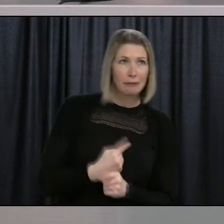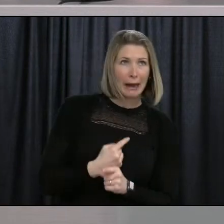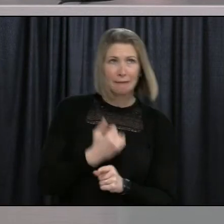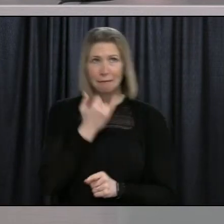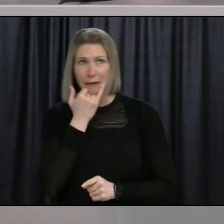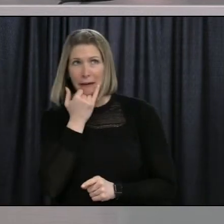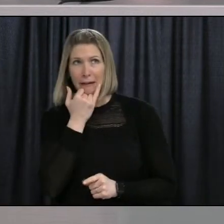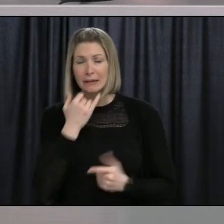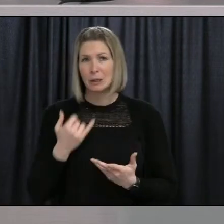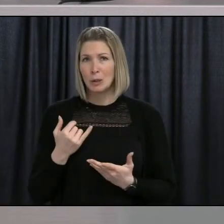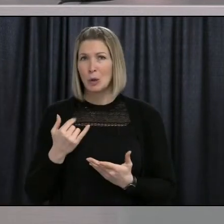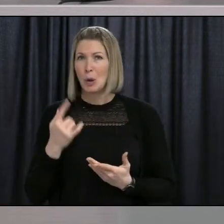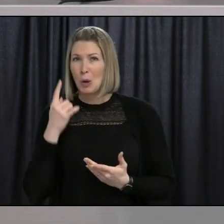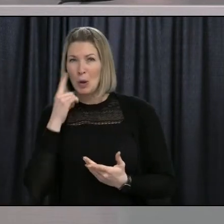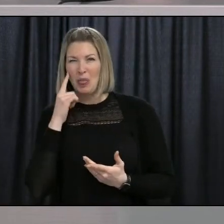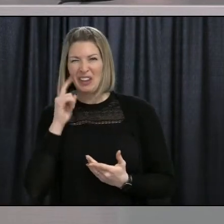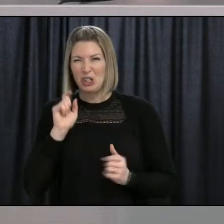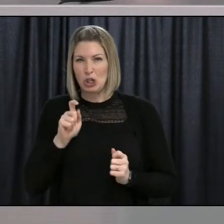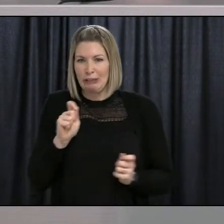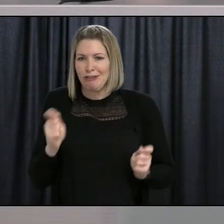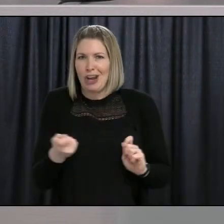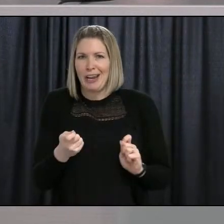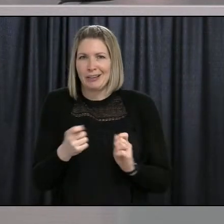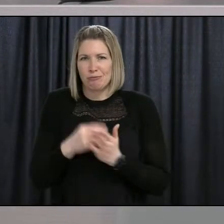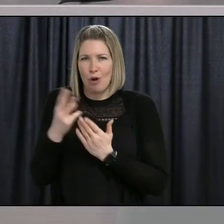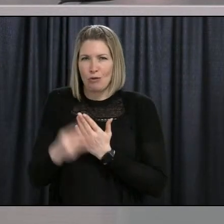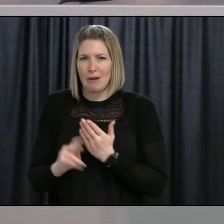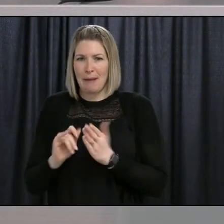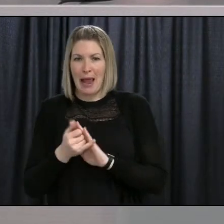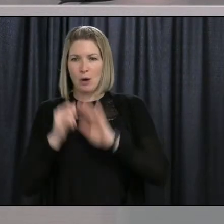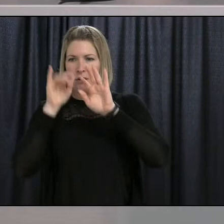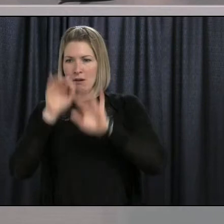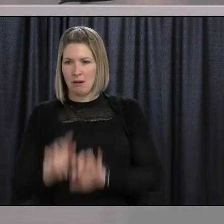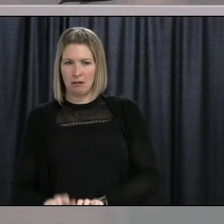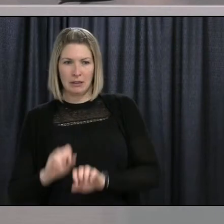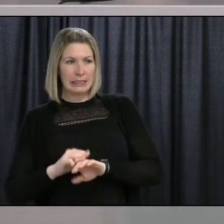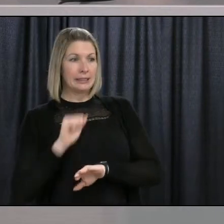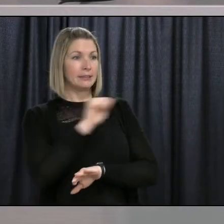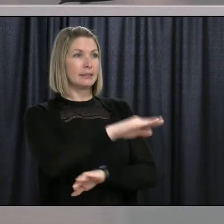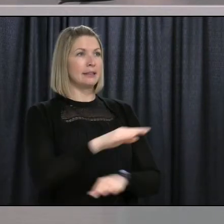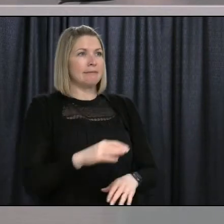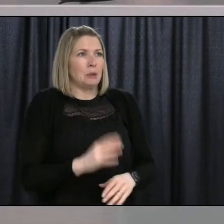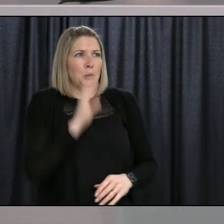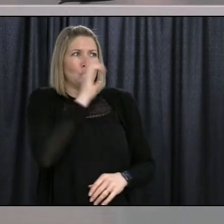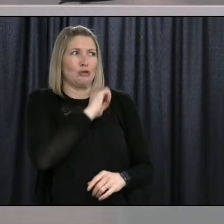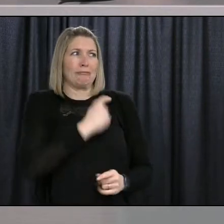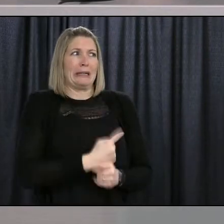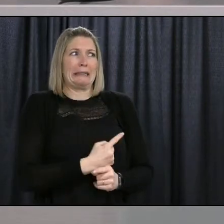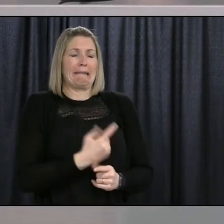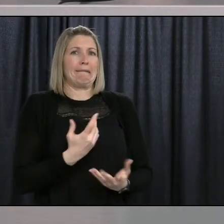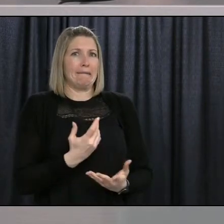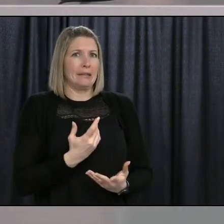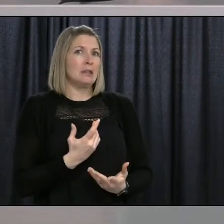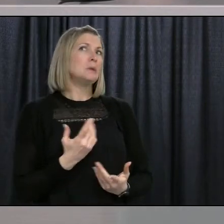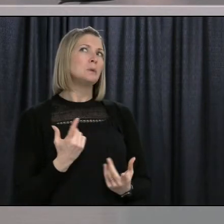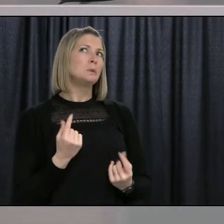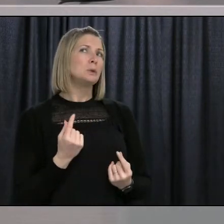allow for an email that says confirmation here, or are we looking to change the way that system is currently functioning?